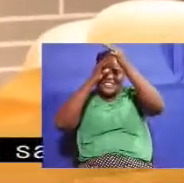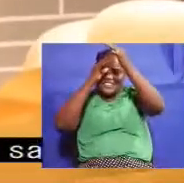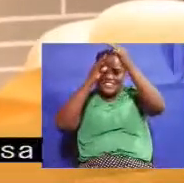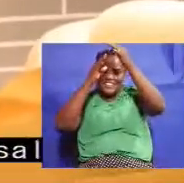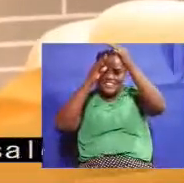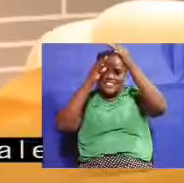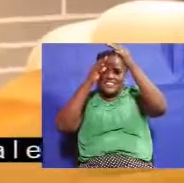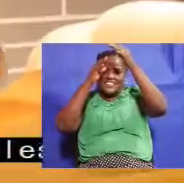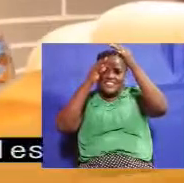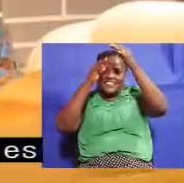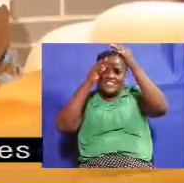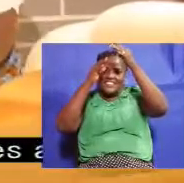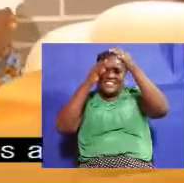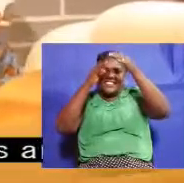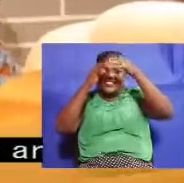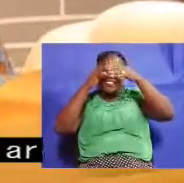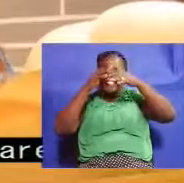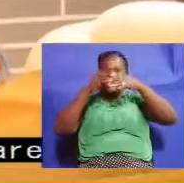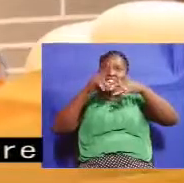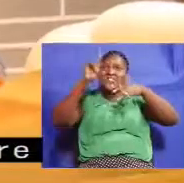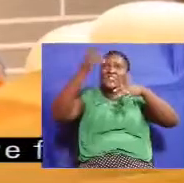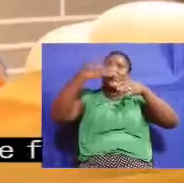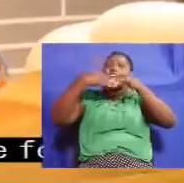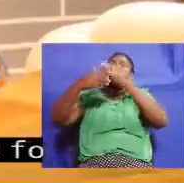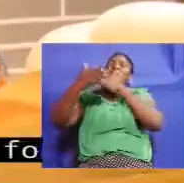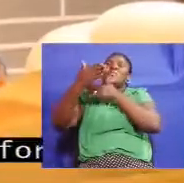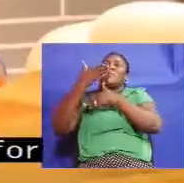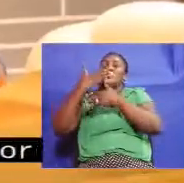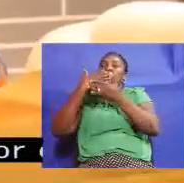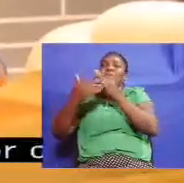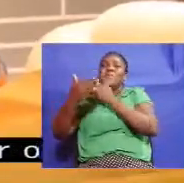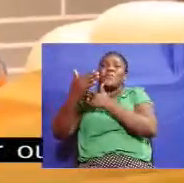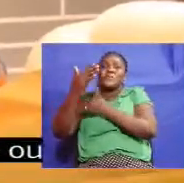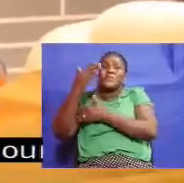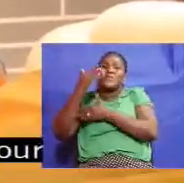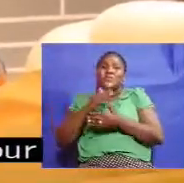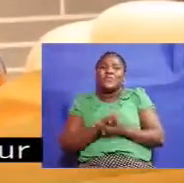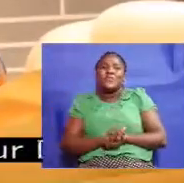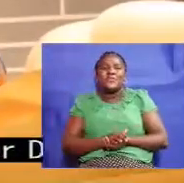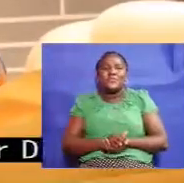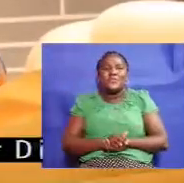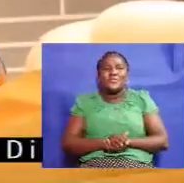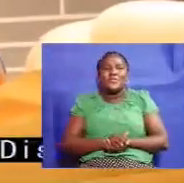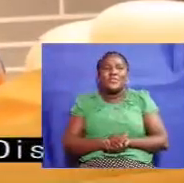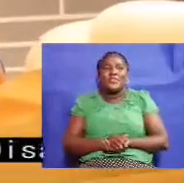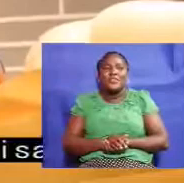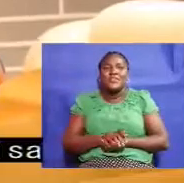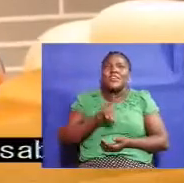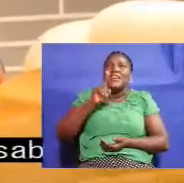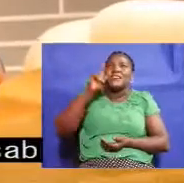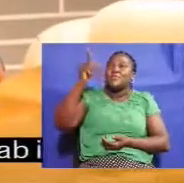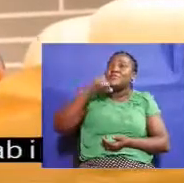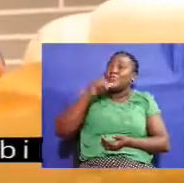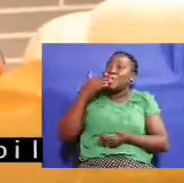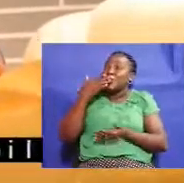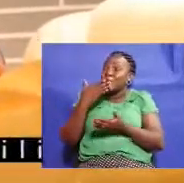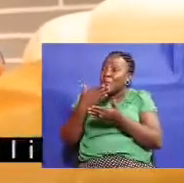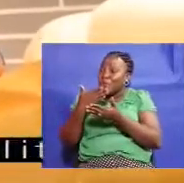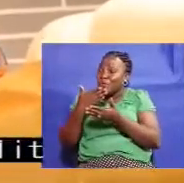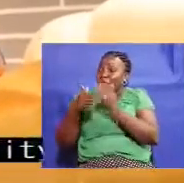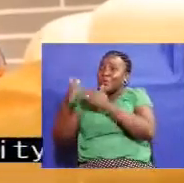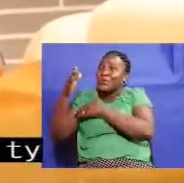good. Thank you for bringing me here safely. Rekawuma shika taya mama. Zuzu